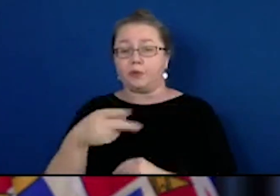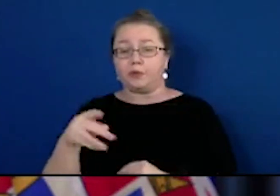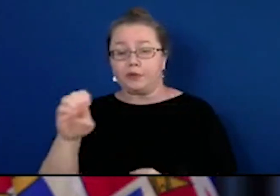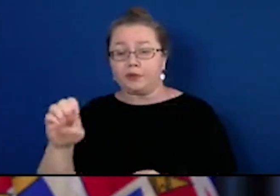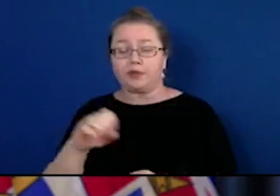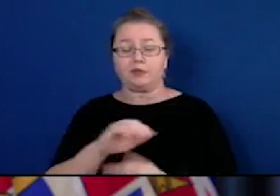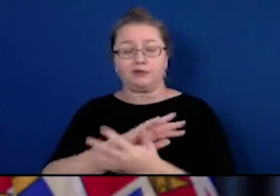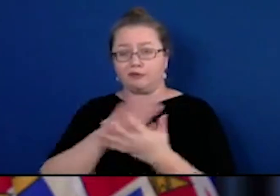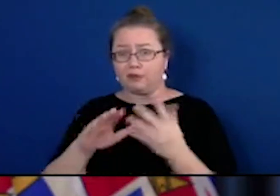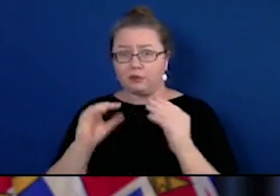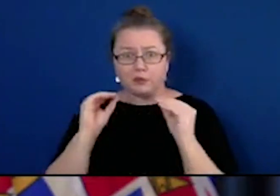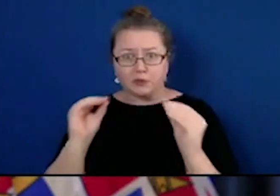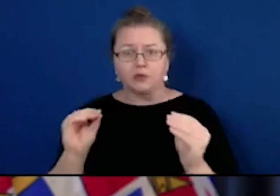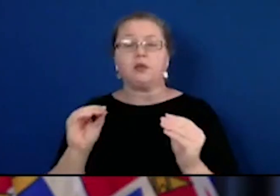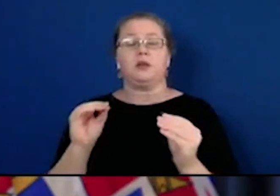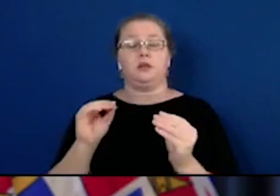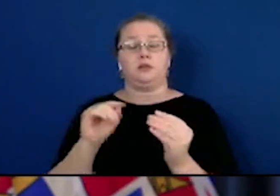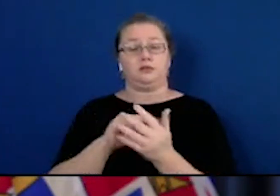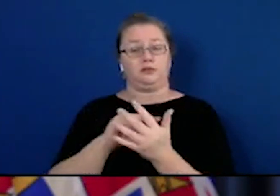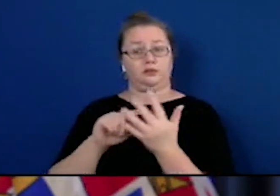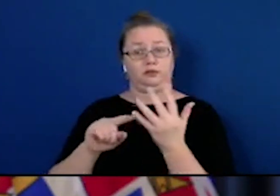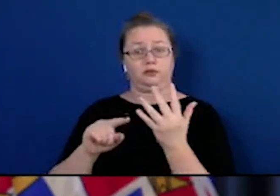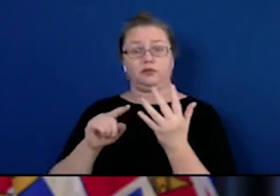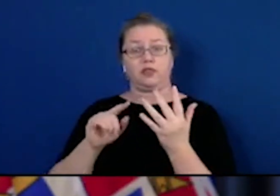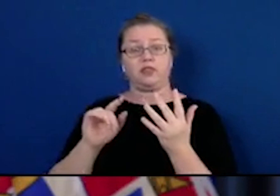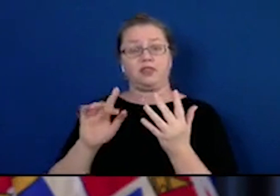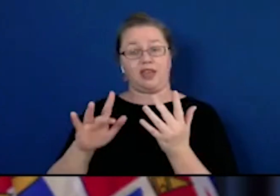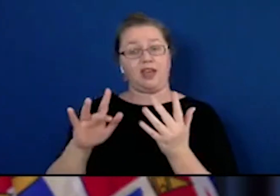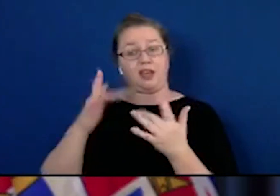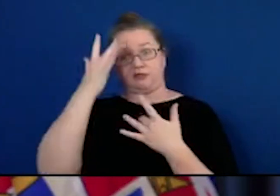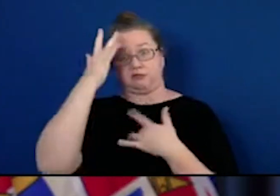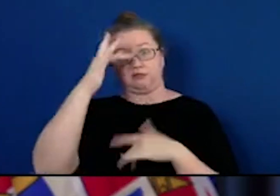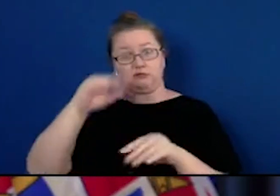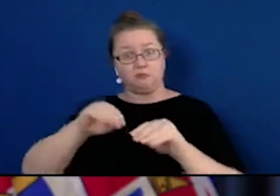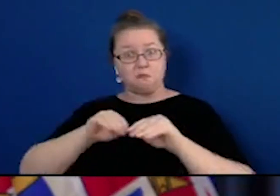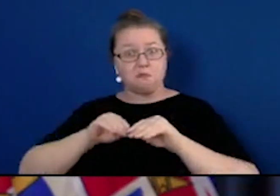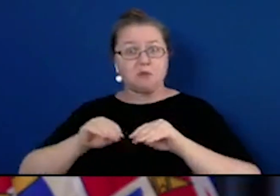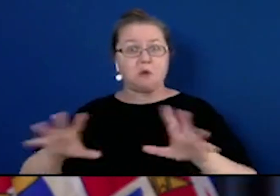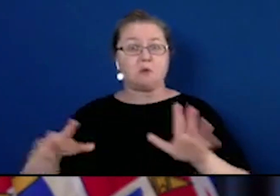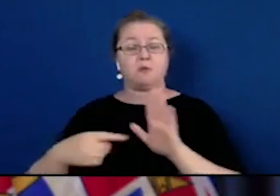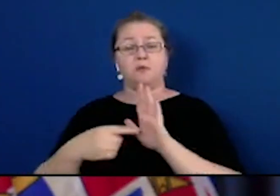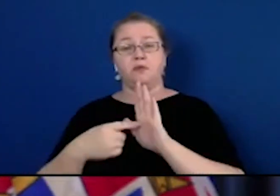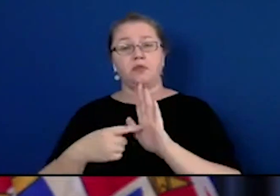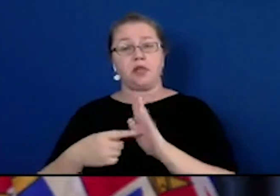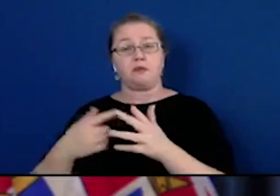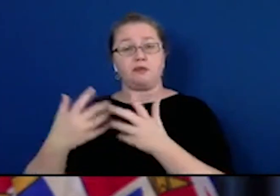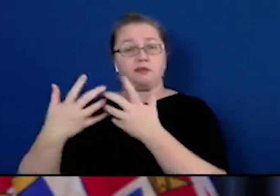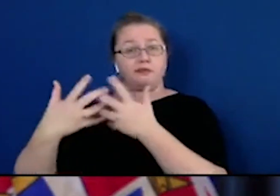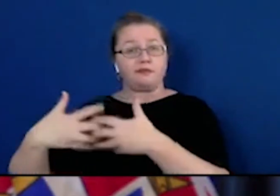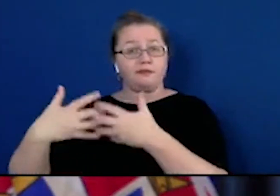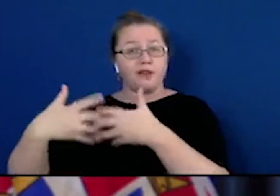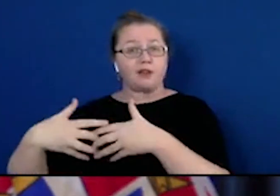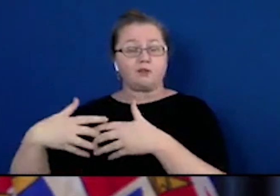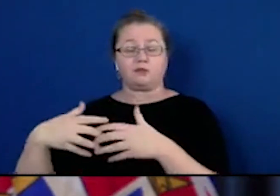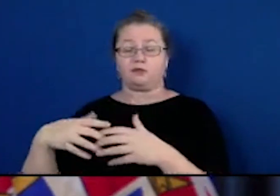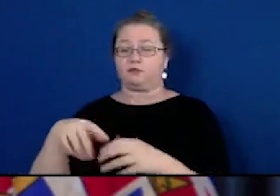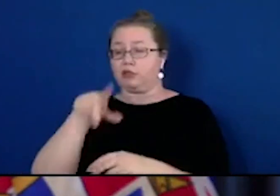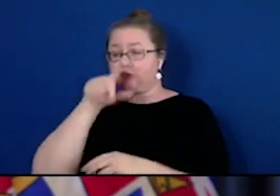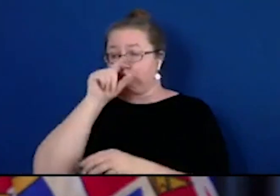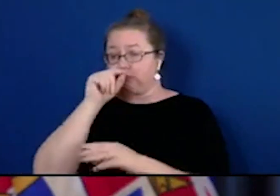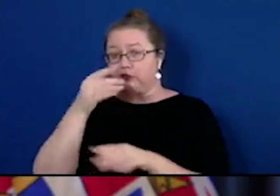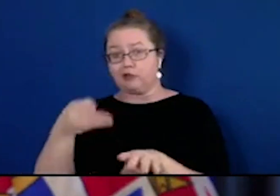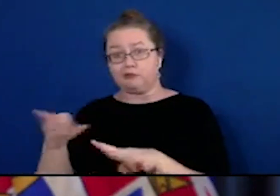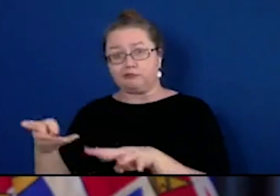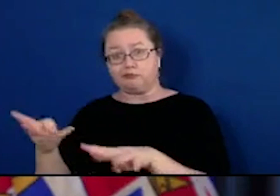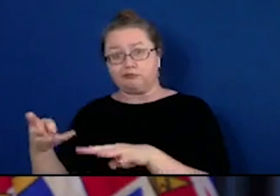precautions. We know some of the larger outbreaks we've had in places like poultry processing plants. It's